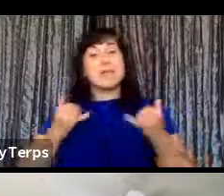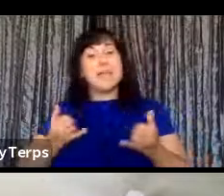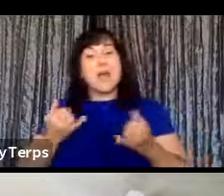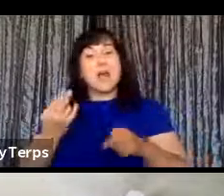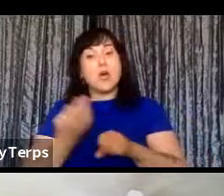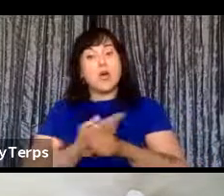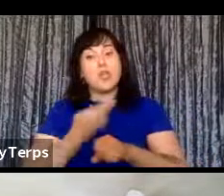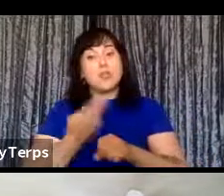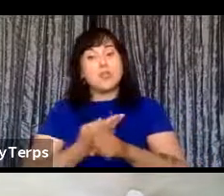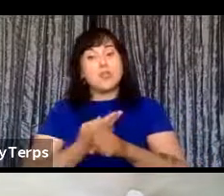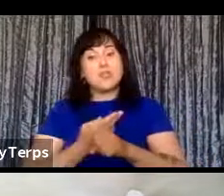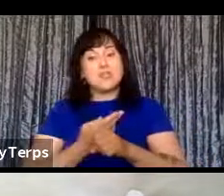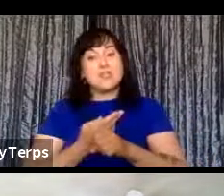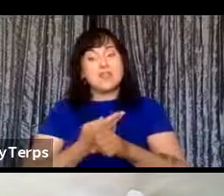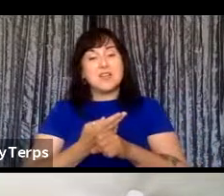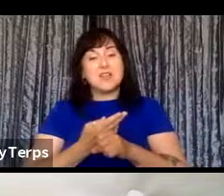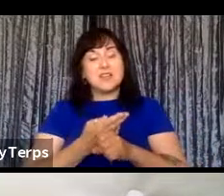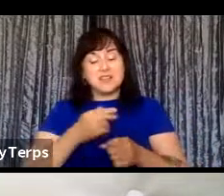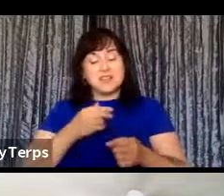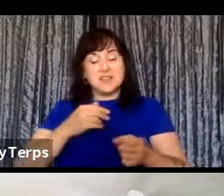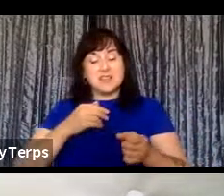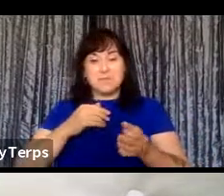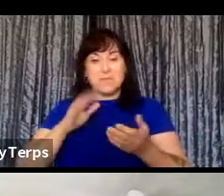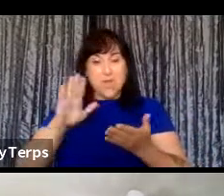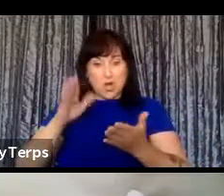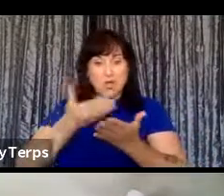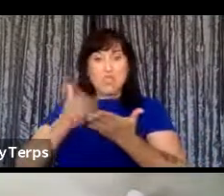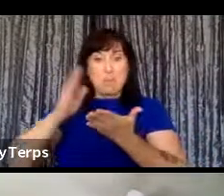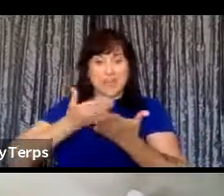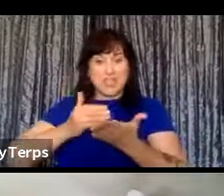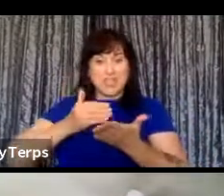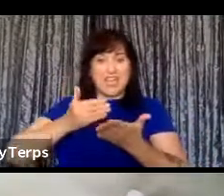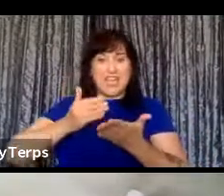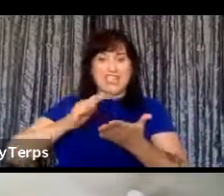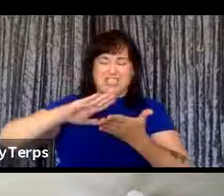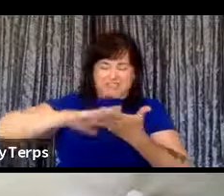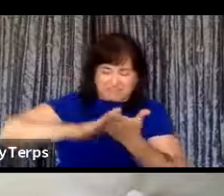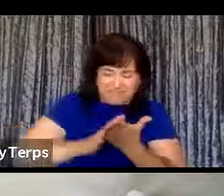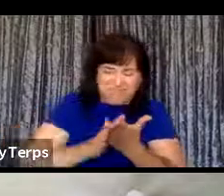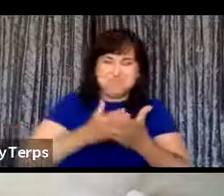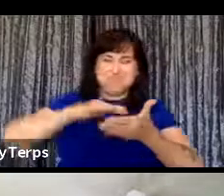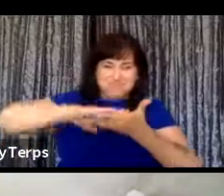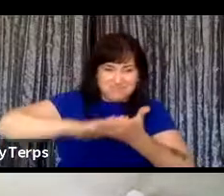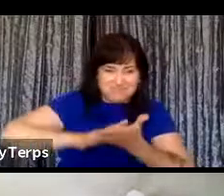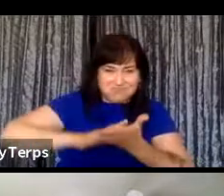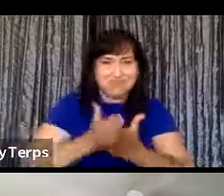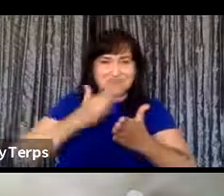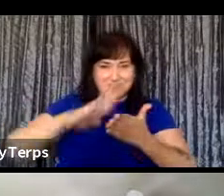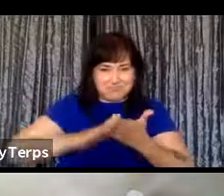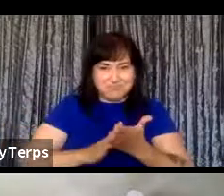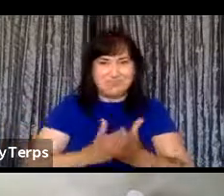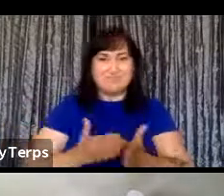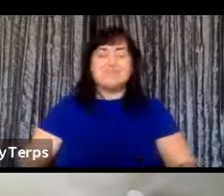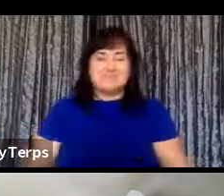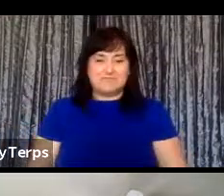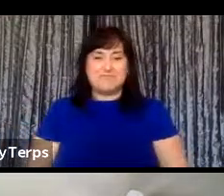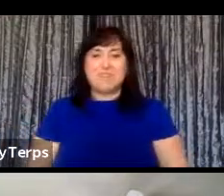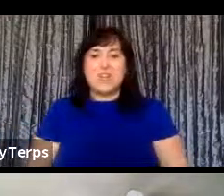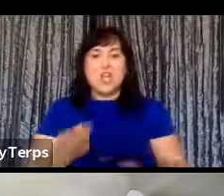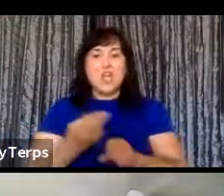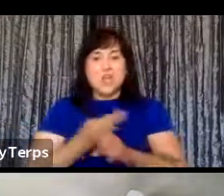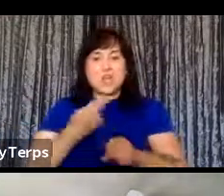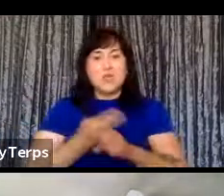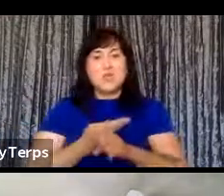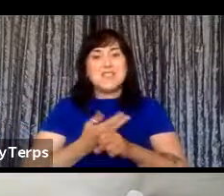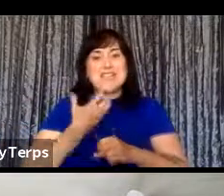and basically just really, as I said, smudge it out. Use the back of a spatula to really get some of the heat from here. The heat is